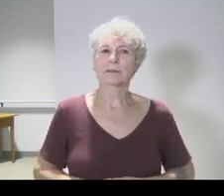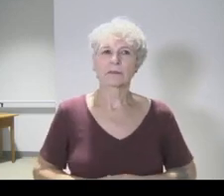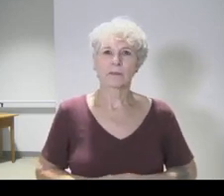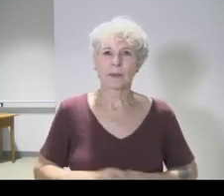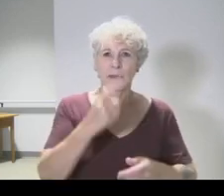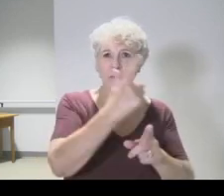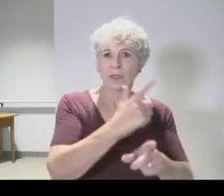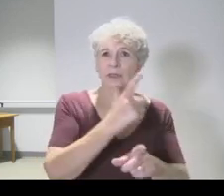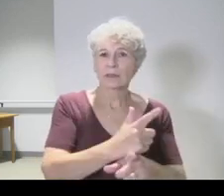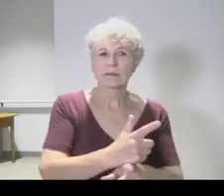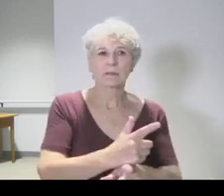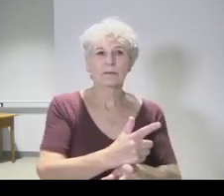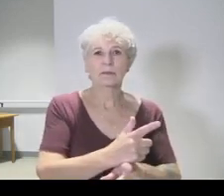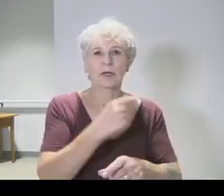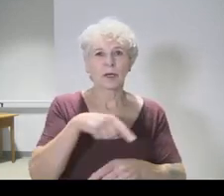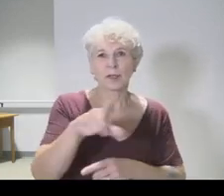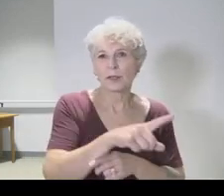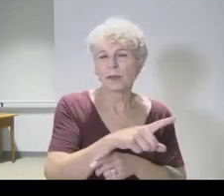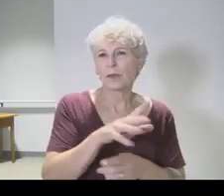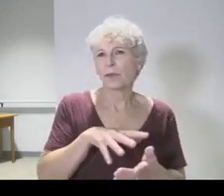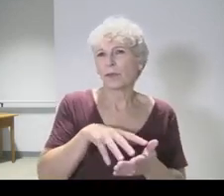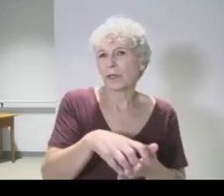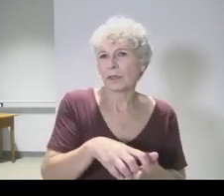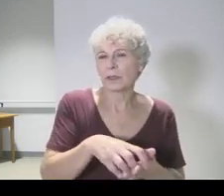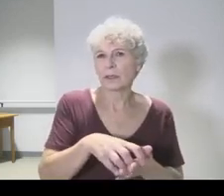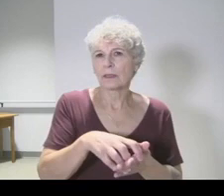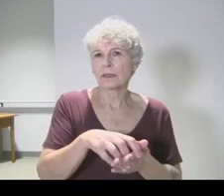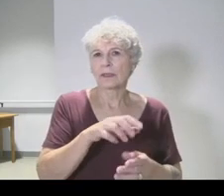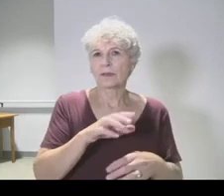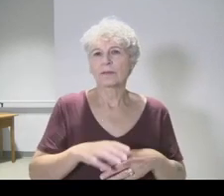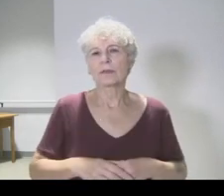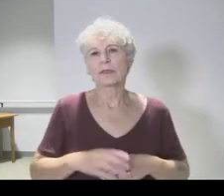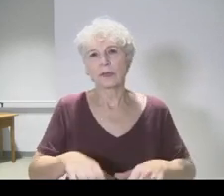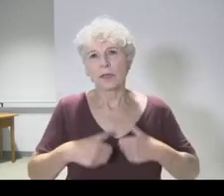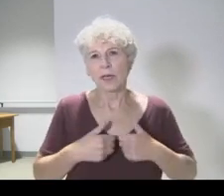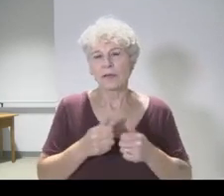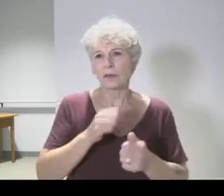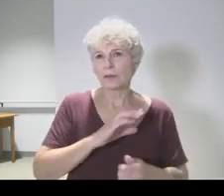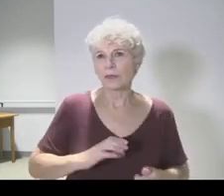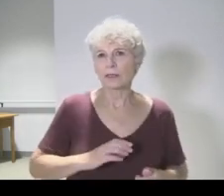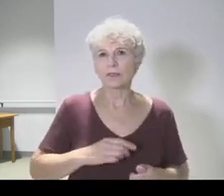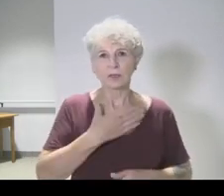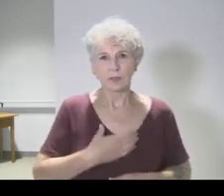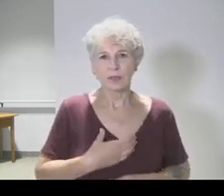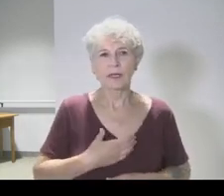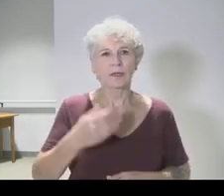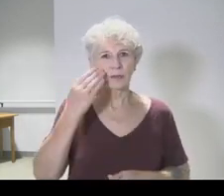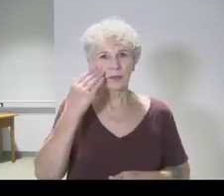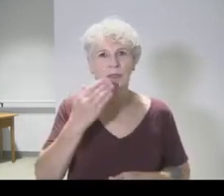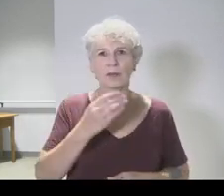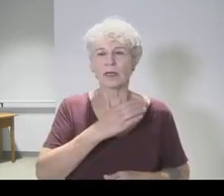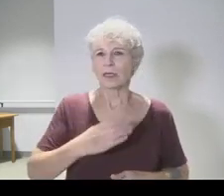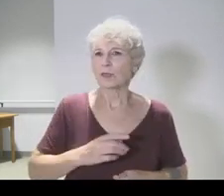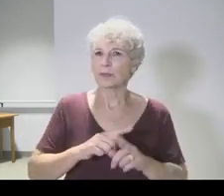Brothers and sisters, are you anemic in your walk with God? Do you desire to know Christ,